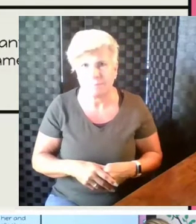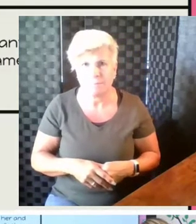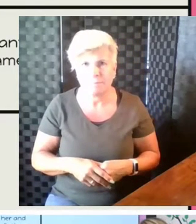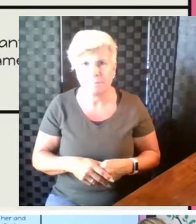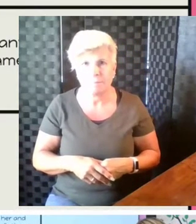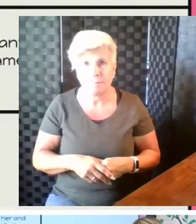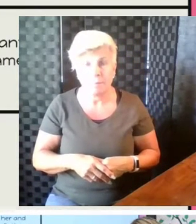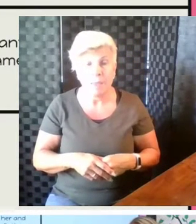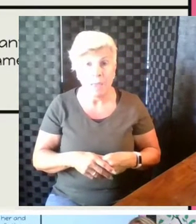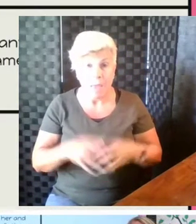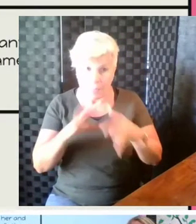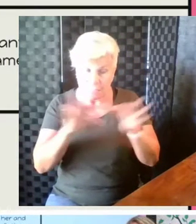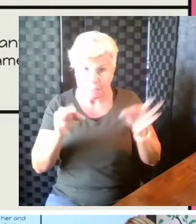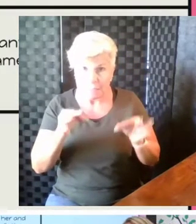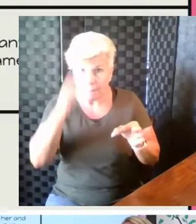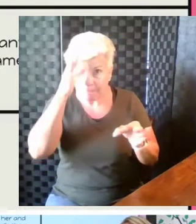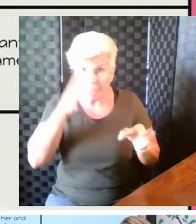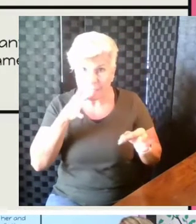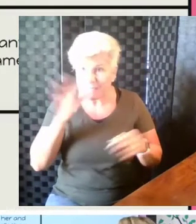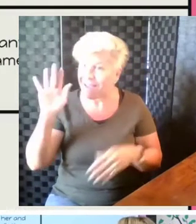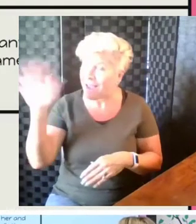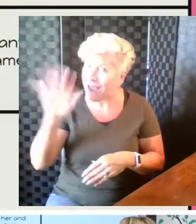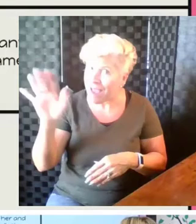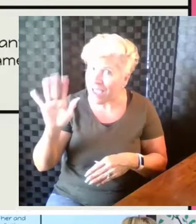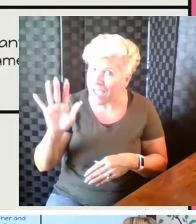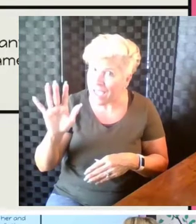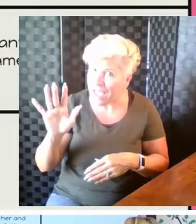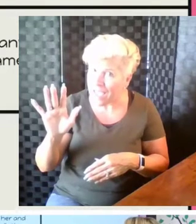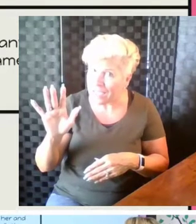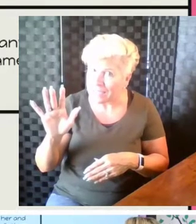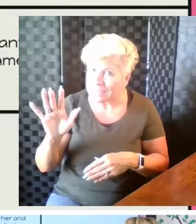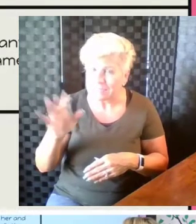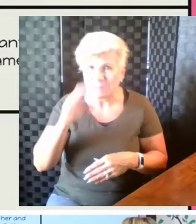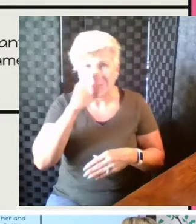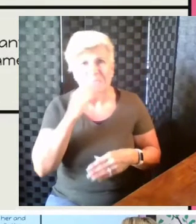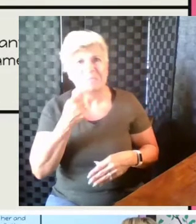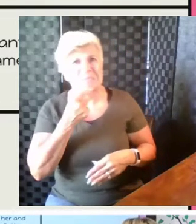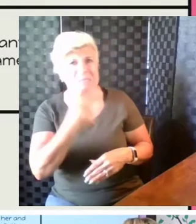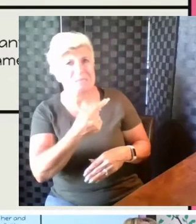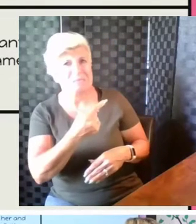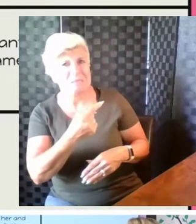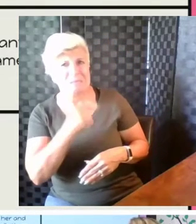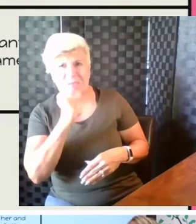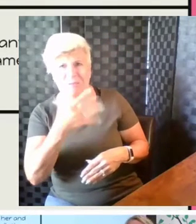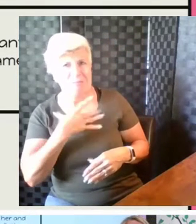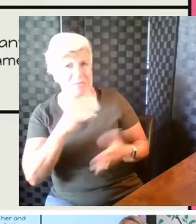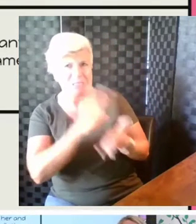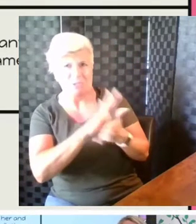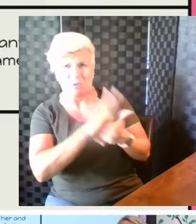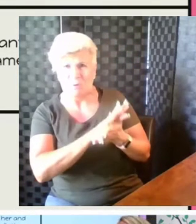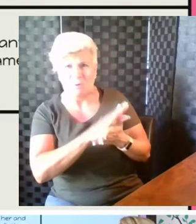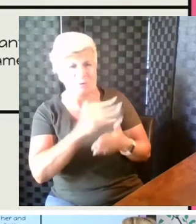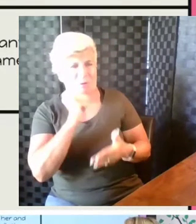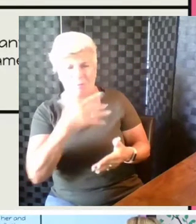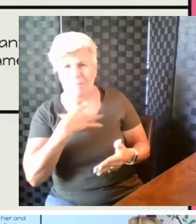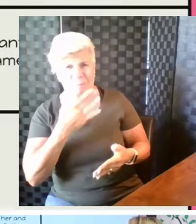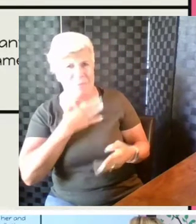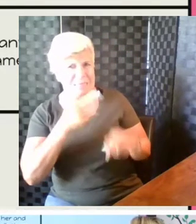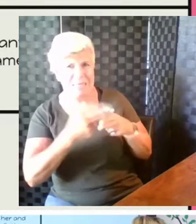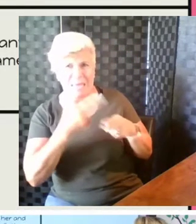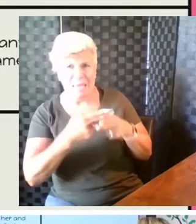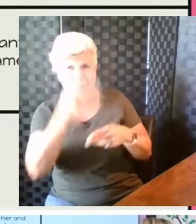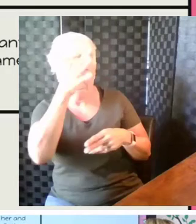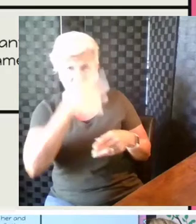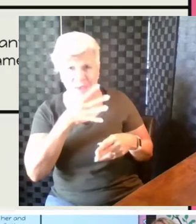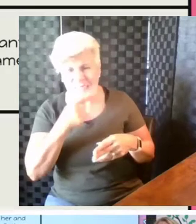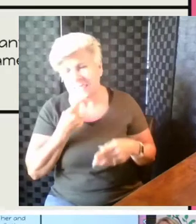And the text actually states that her parents were greeting her and chrysanthemum tells her that she doesn't like school or her name, and